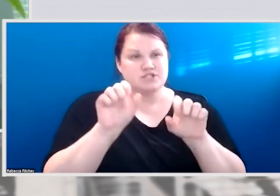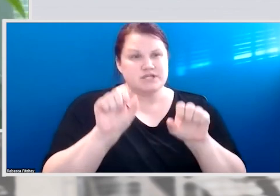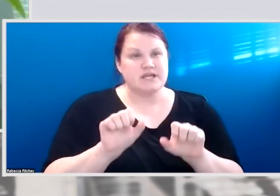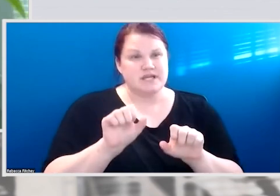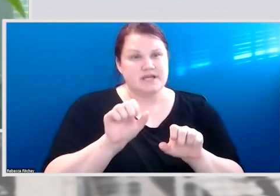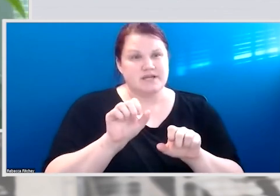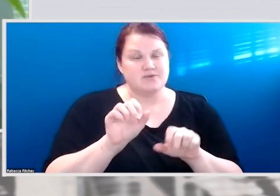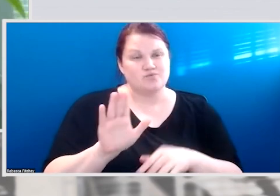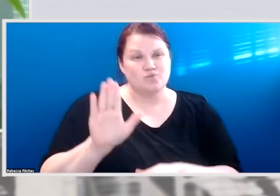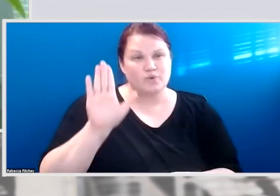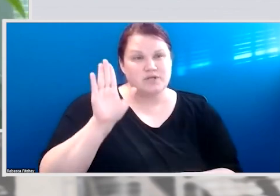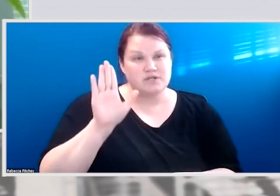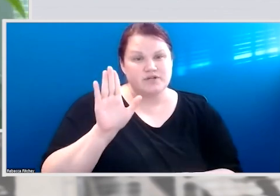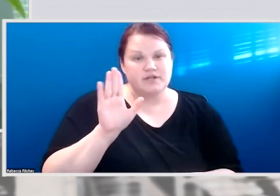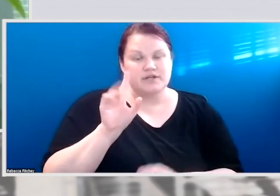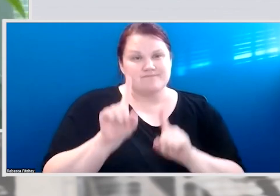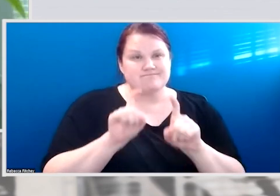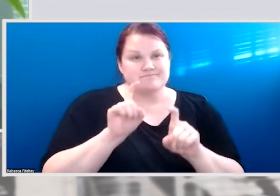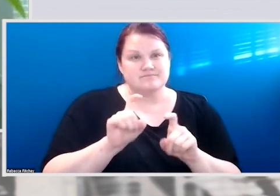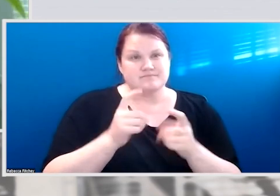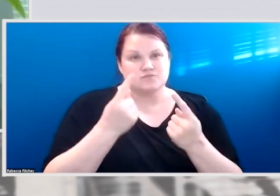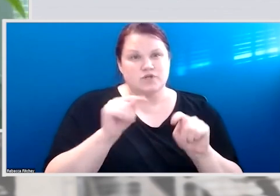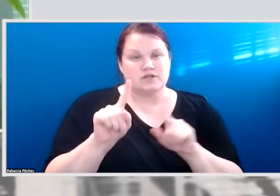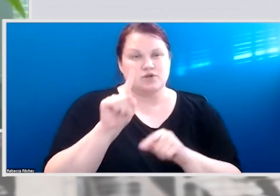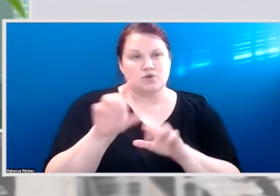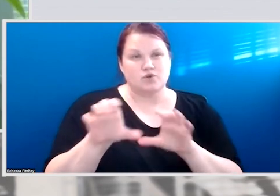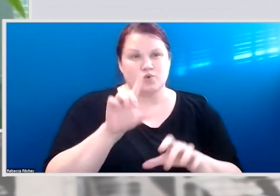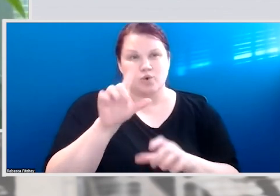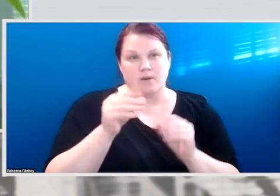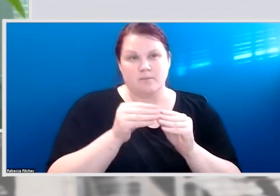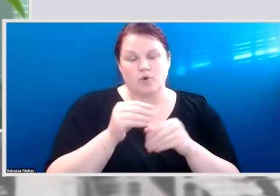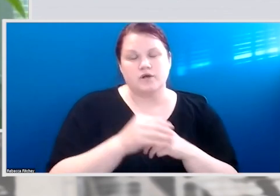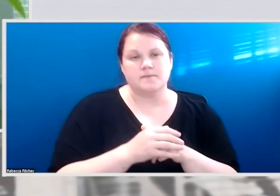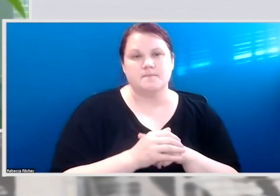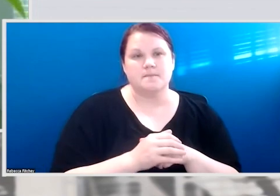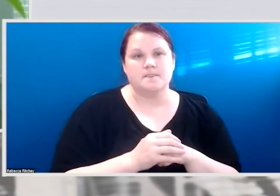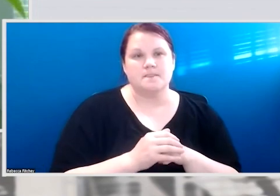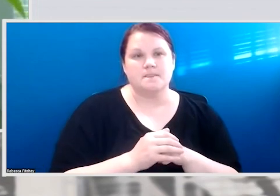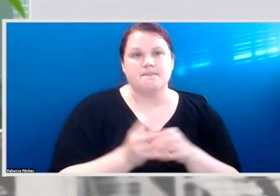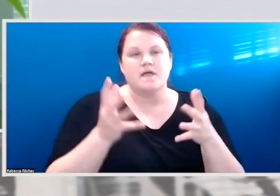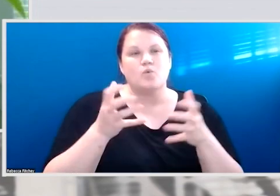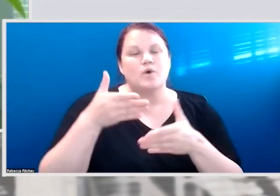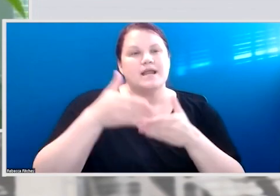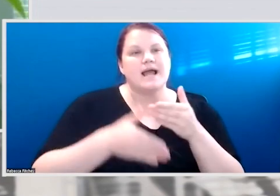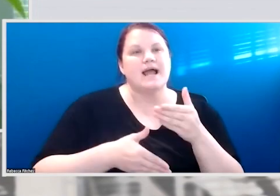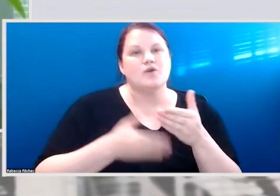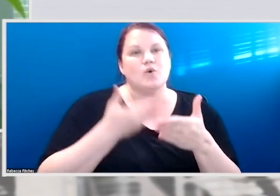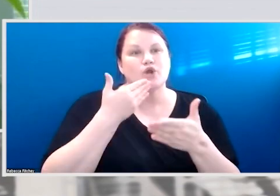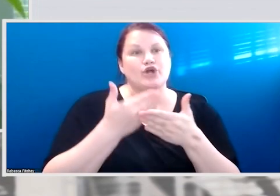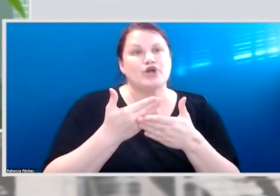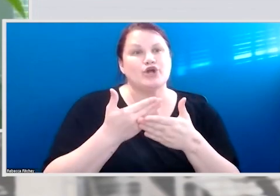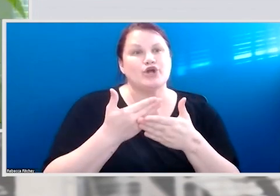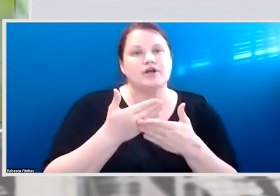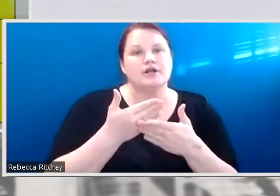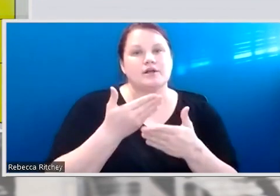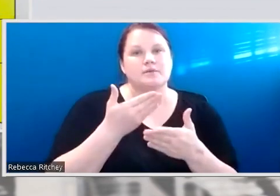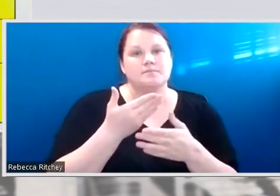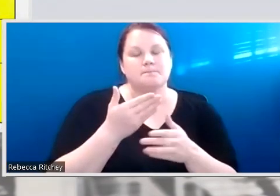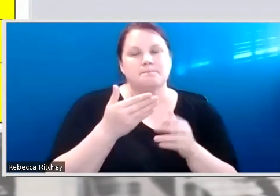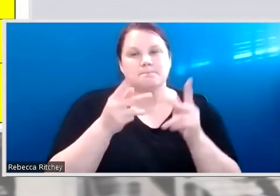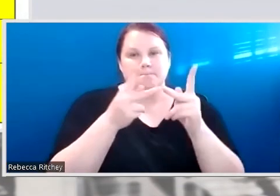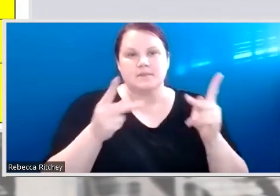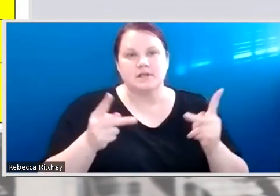Q&A or raise your hand. I'll try to do one more sweep. We're hitting the home stretch here. So I just want to end on a high note with some of the ways that hopefully